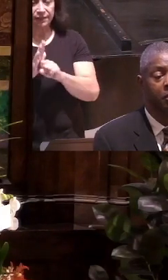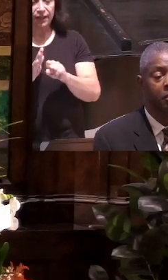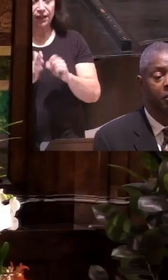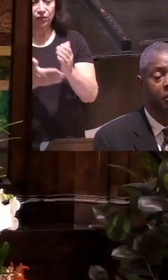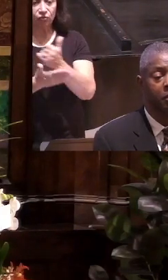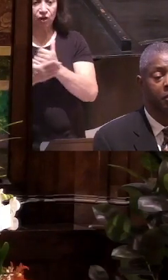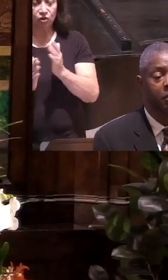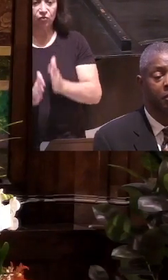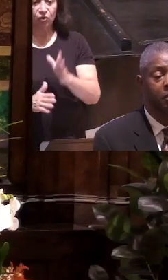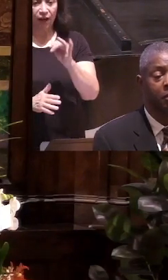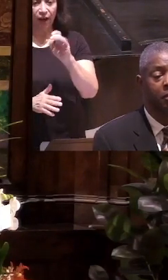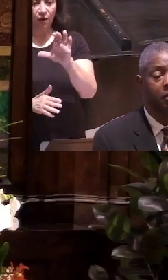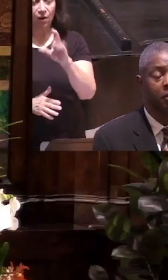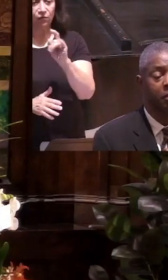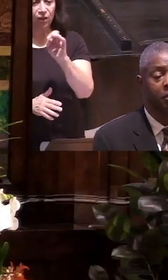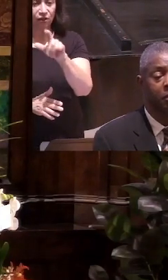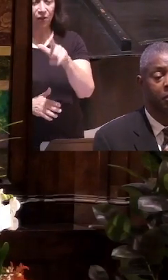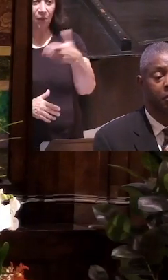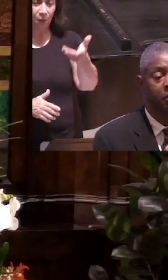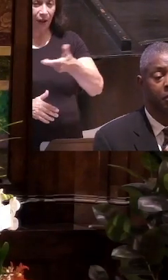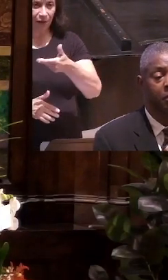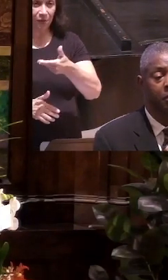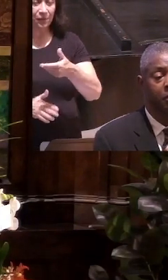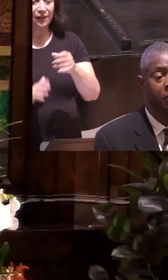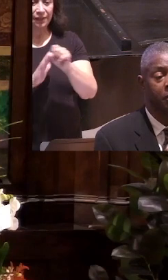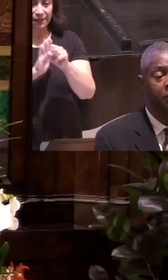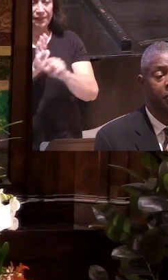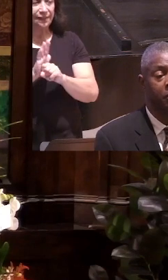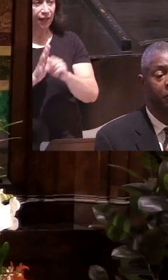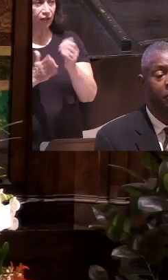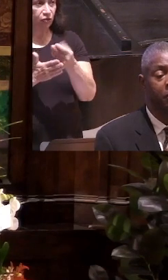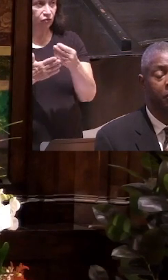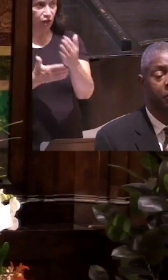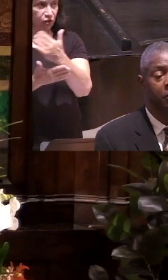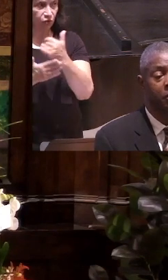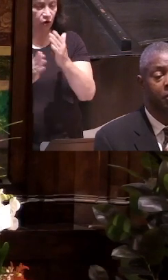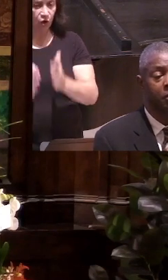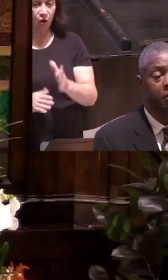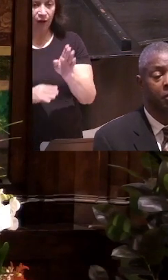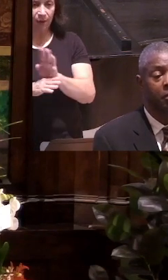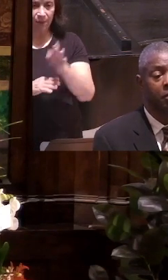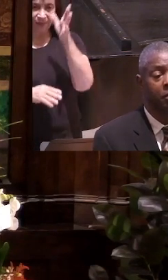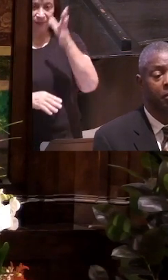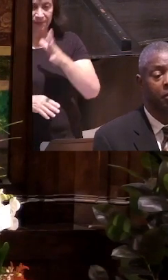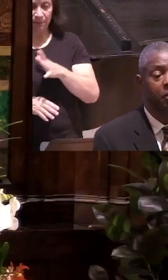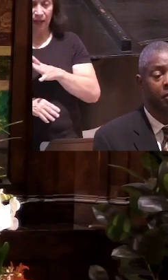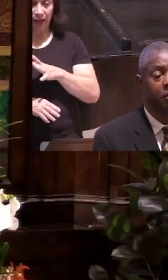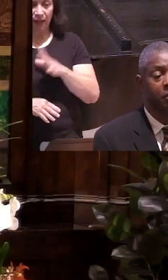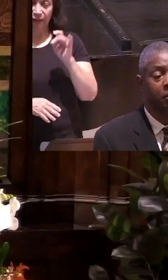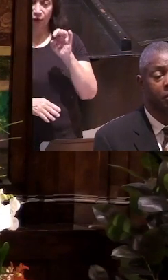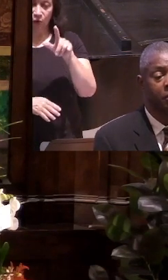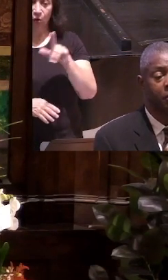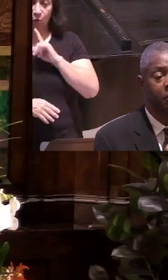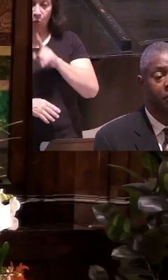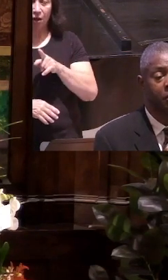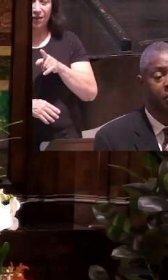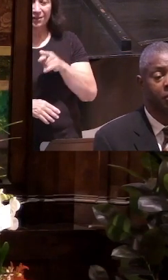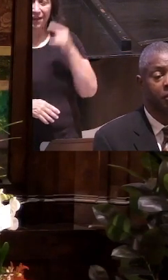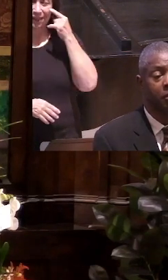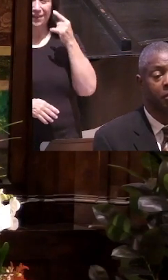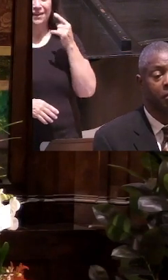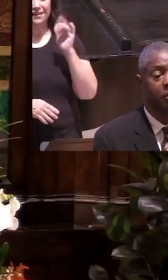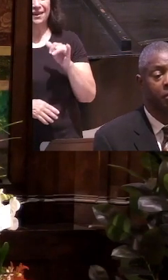so welcome. As State Treasurer and the businessman that Earl was, I think that would